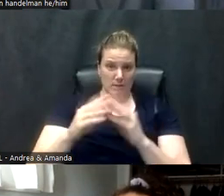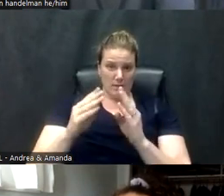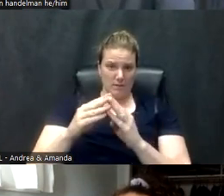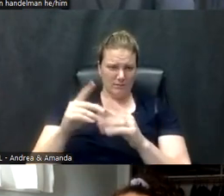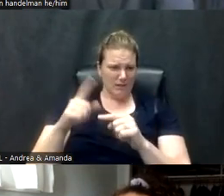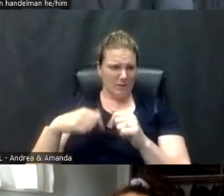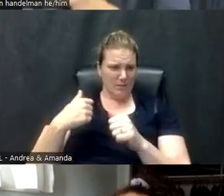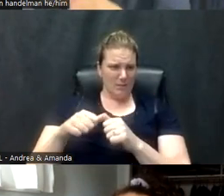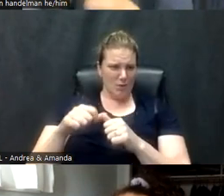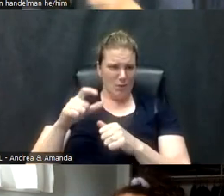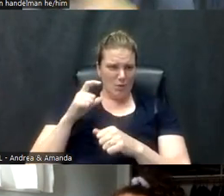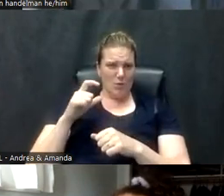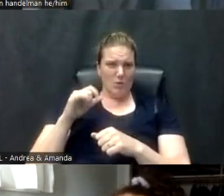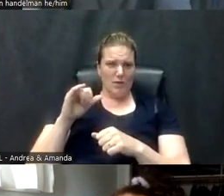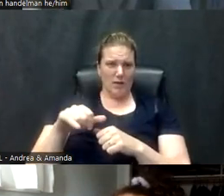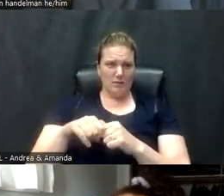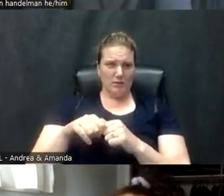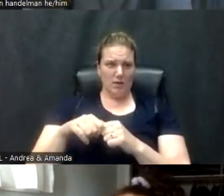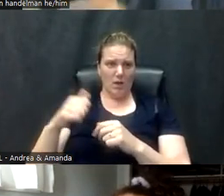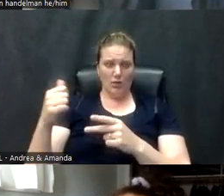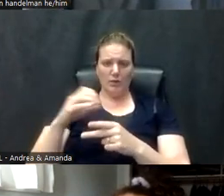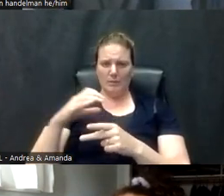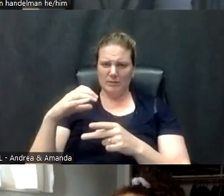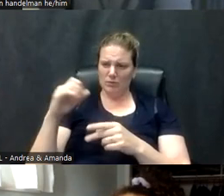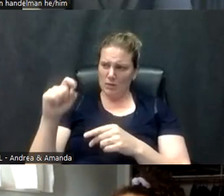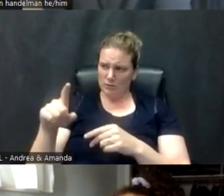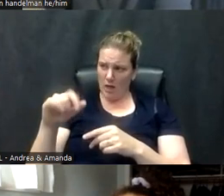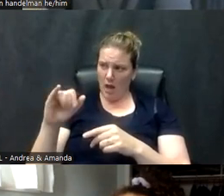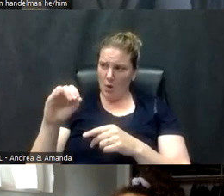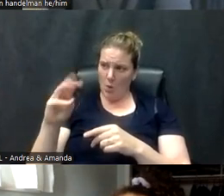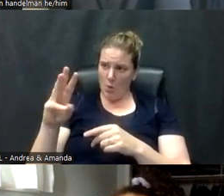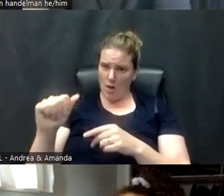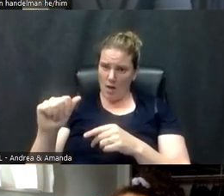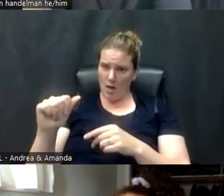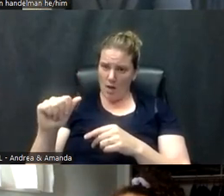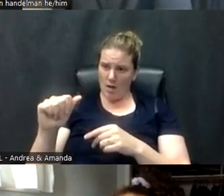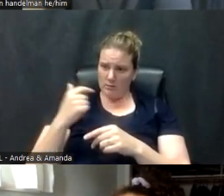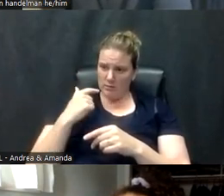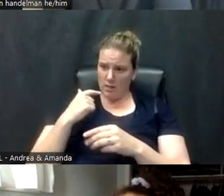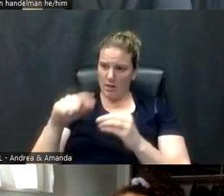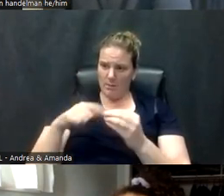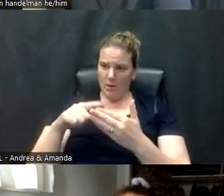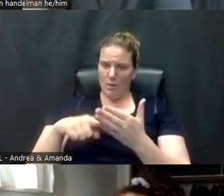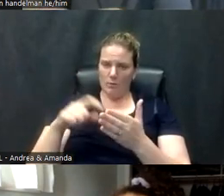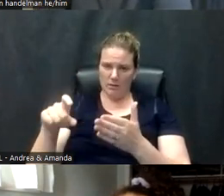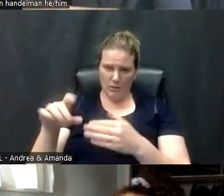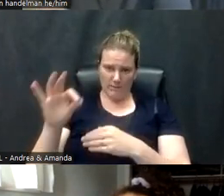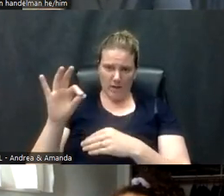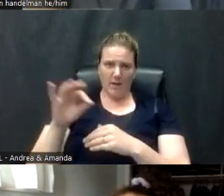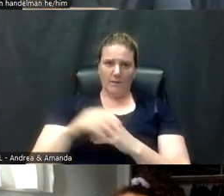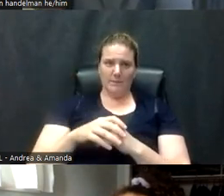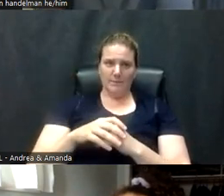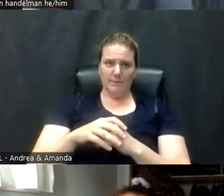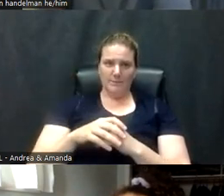it was, but another commissioner took questions that Commissioner Iona had floated about what we need to find out. And then I